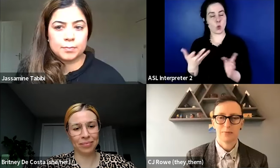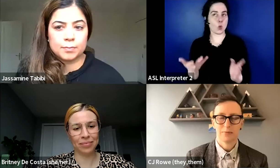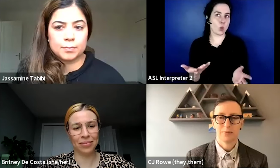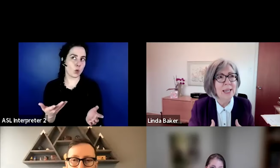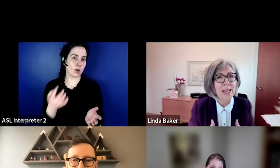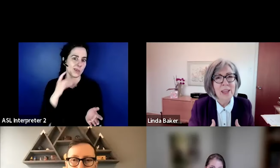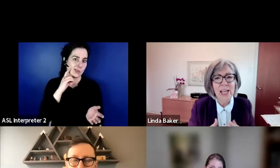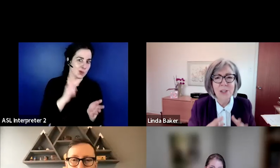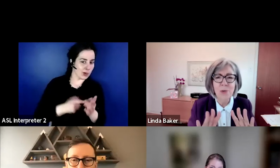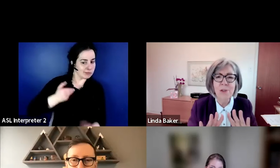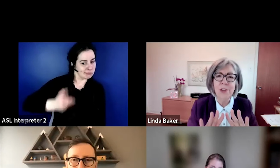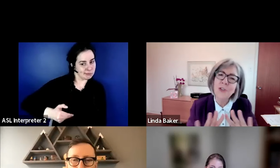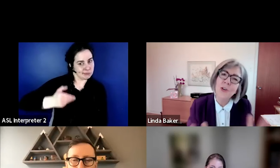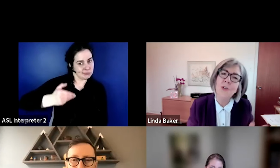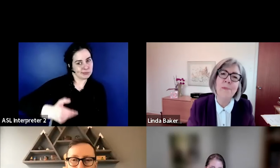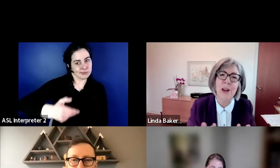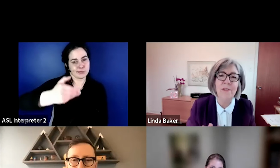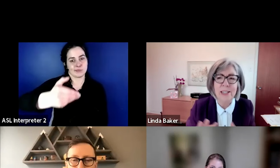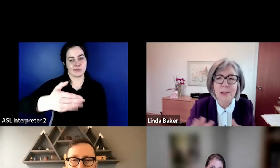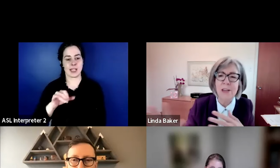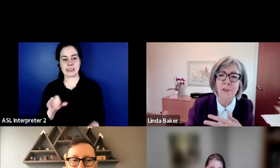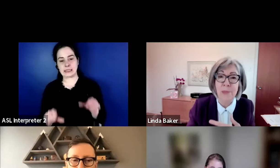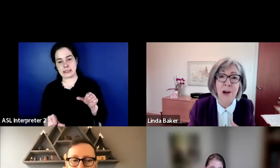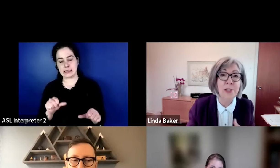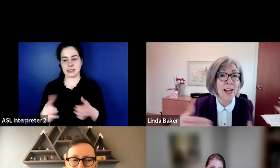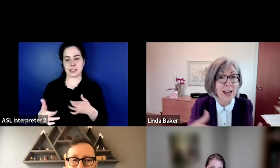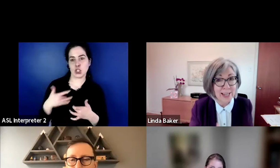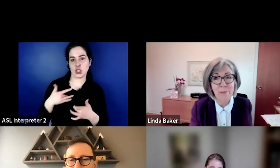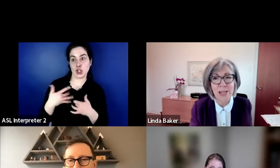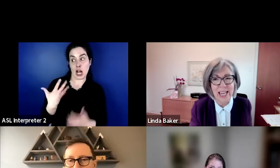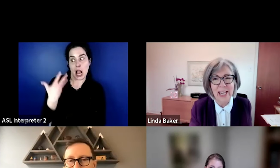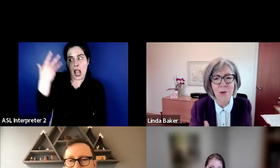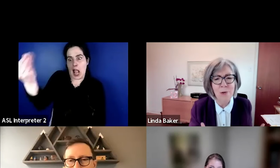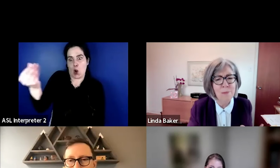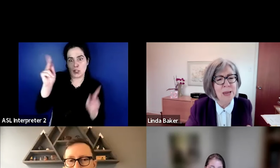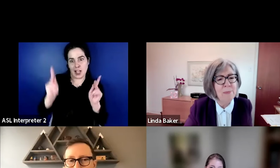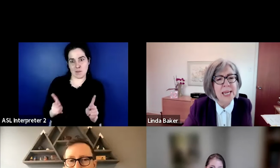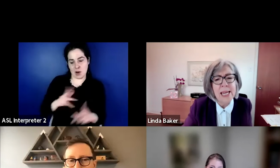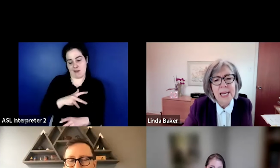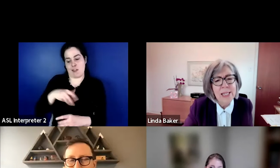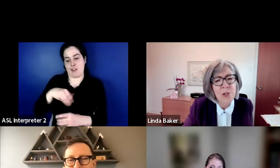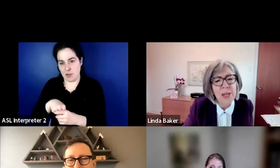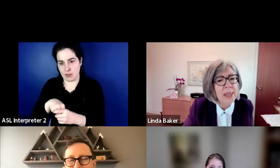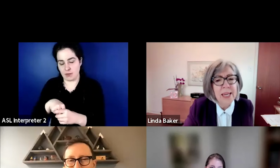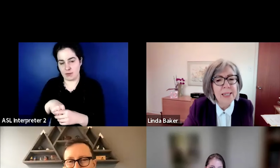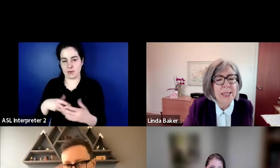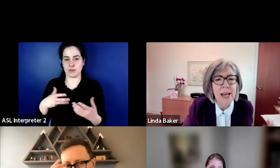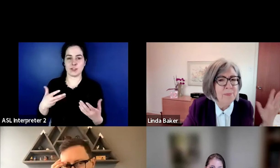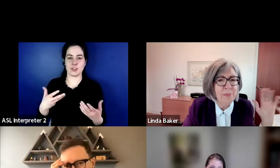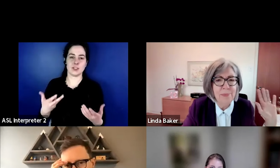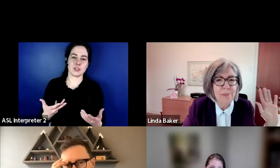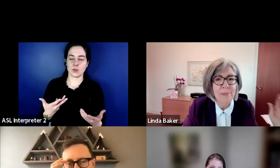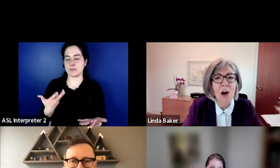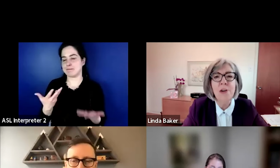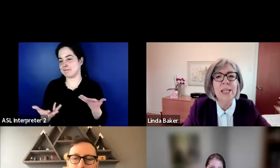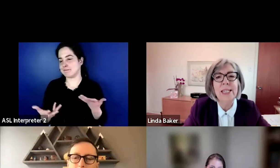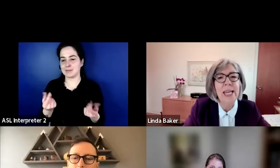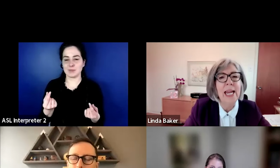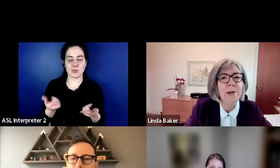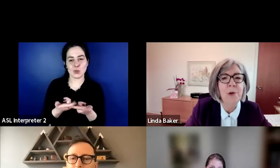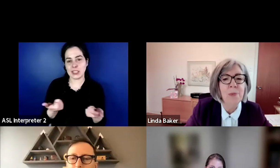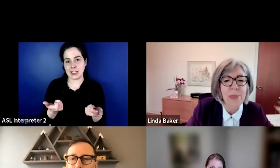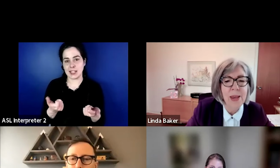many cases that sort of concern about having somebody from the outside coming in or maybe doing things that aren't